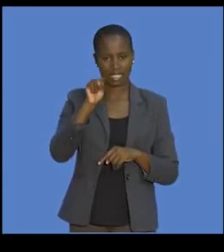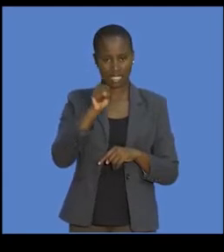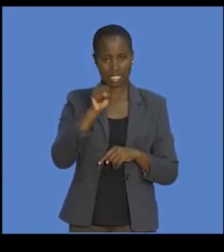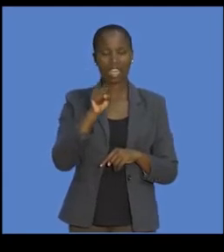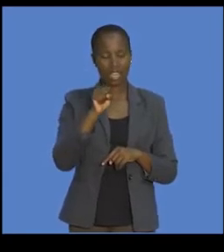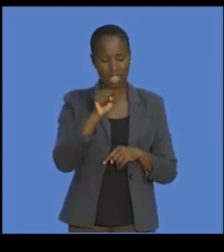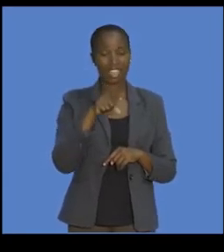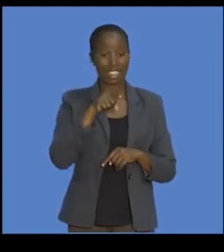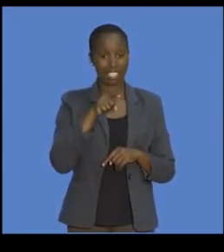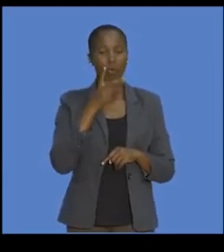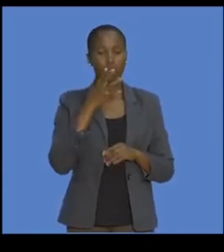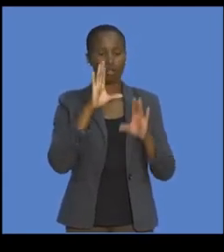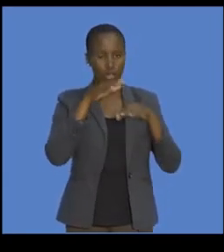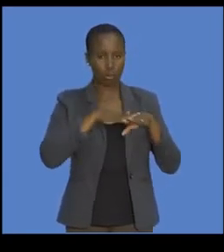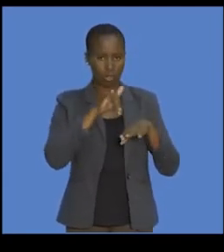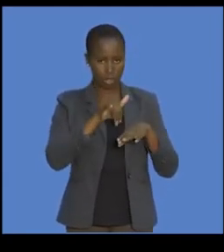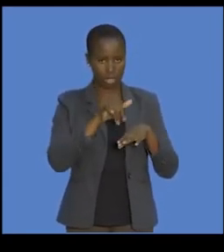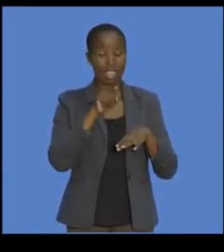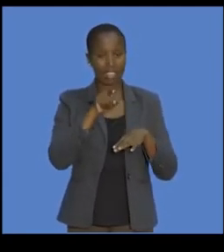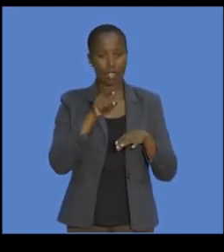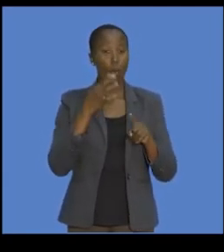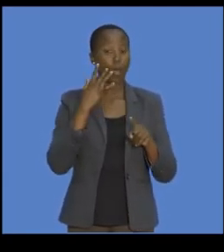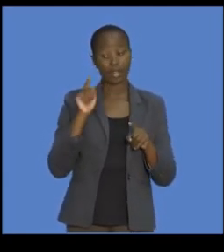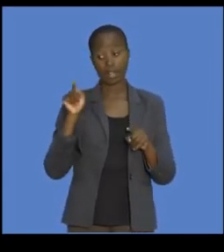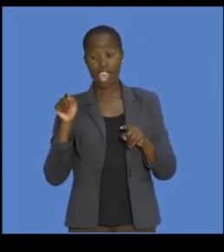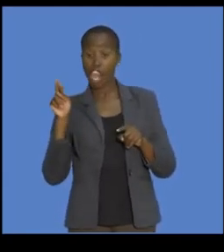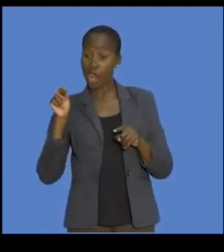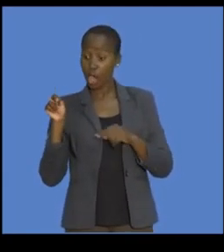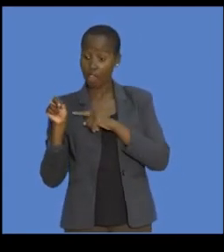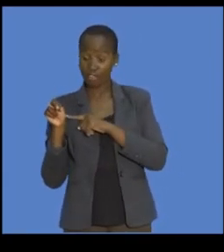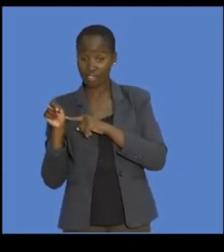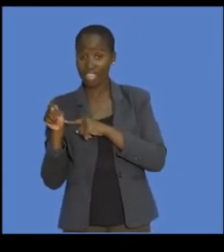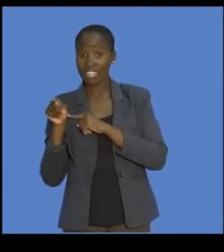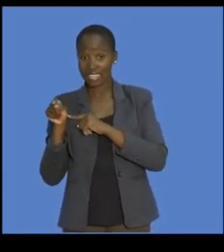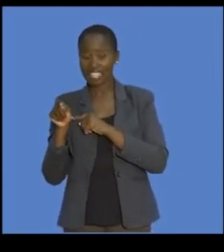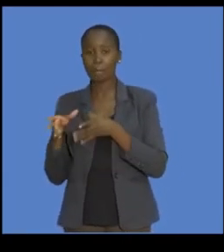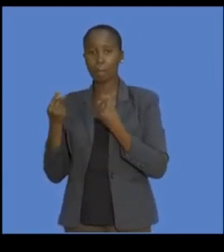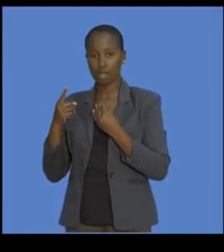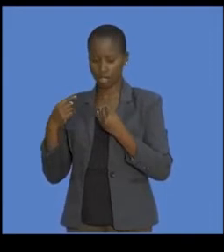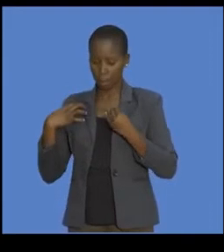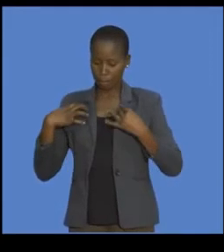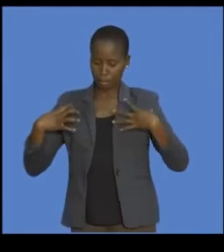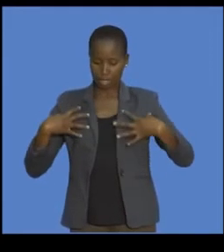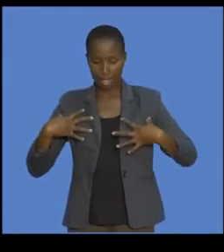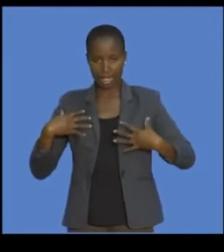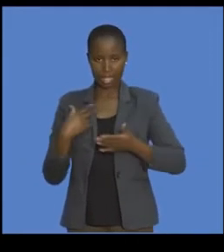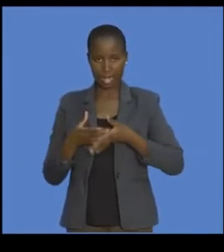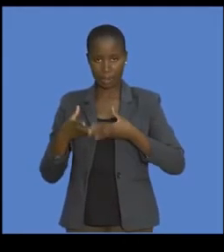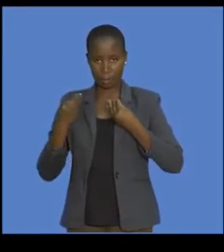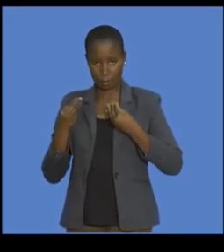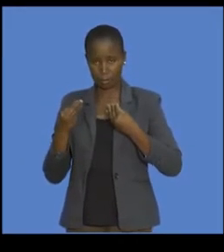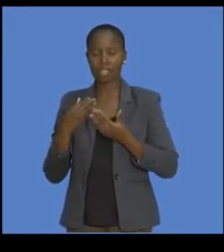these. Whereas when we compare that to the nervous system, this causes muscles to contract or glands to secrete